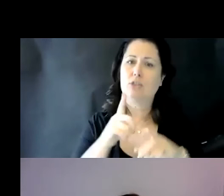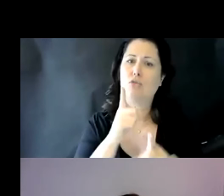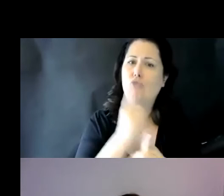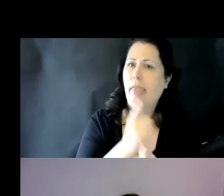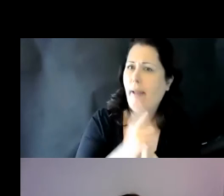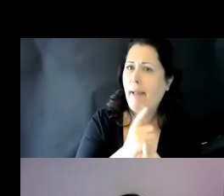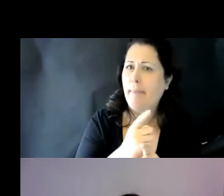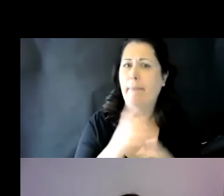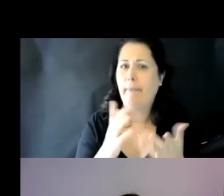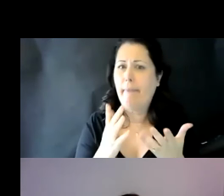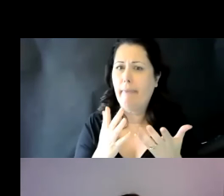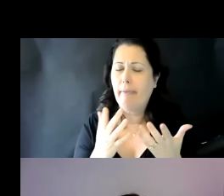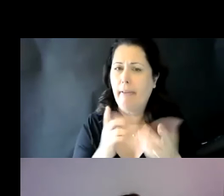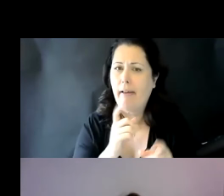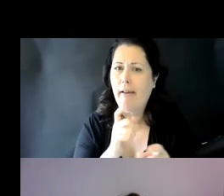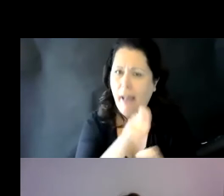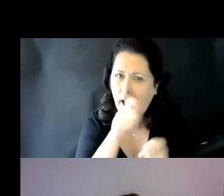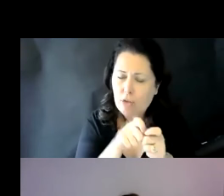years now.